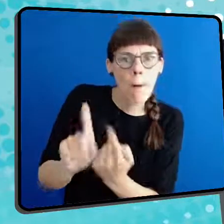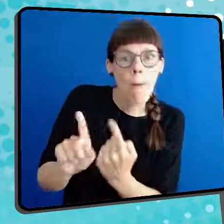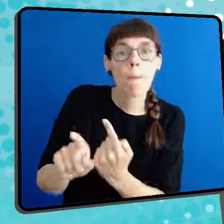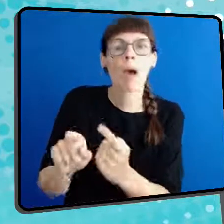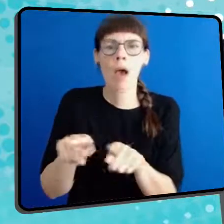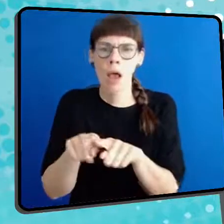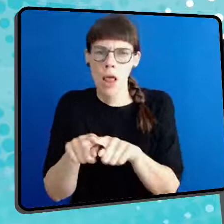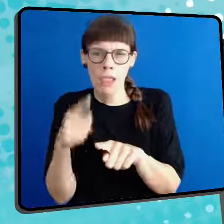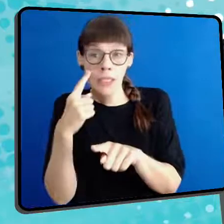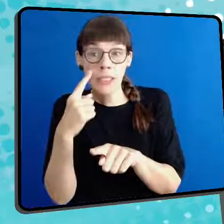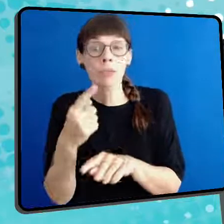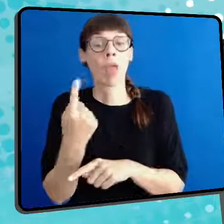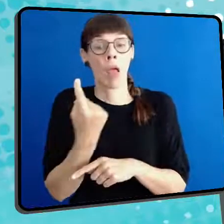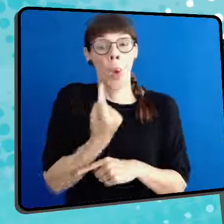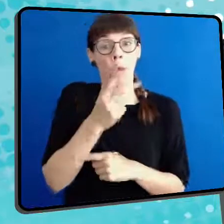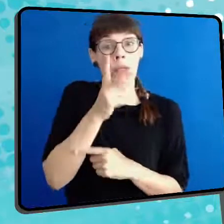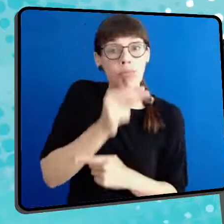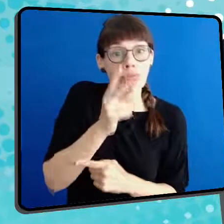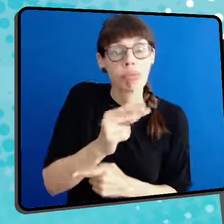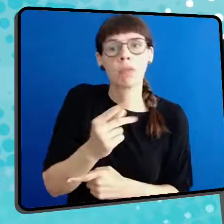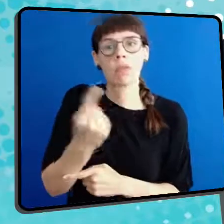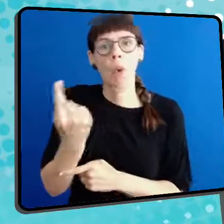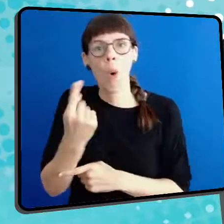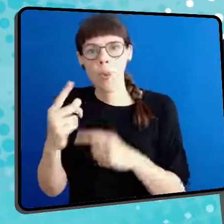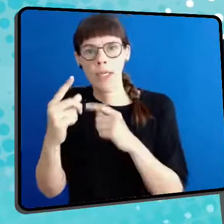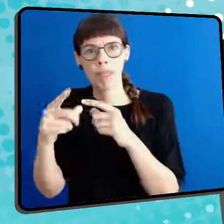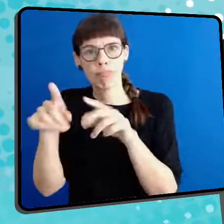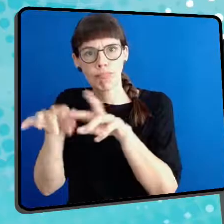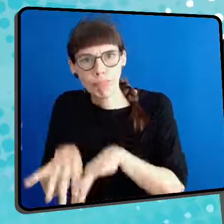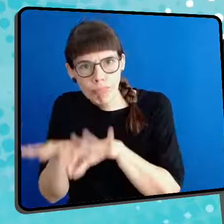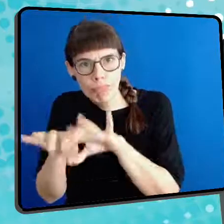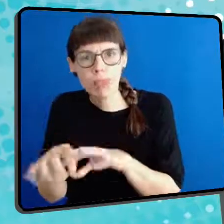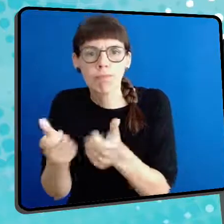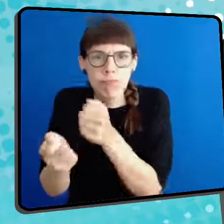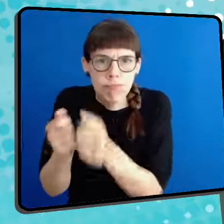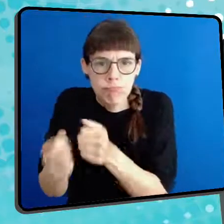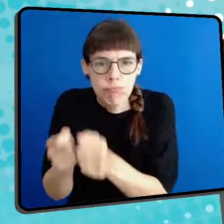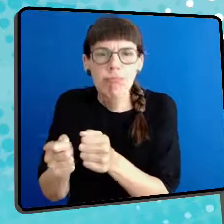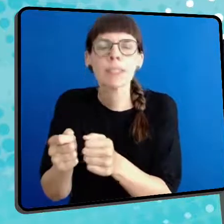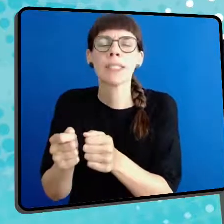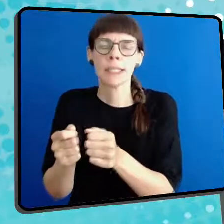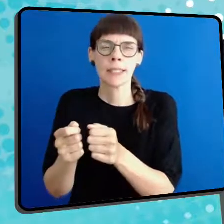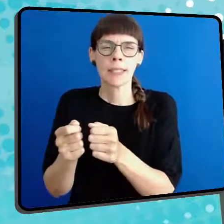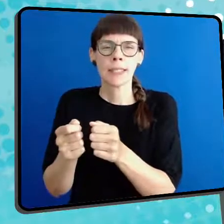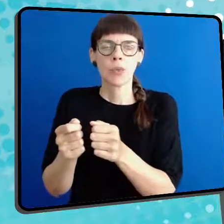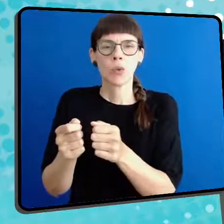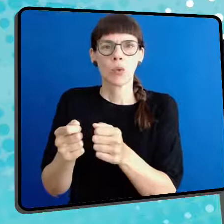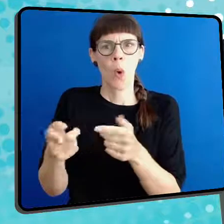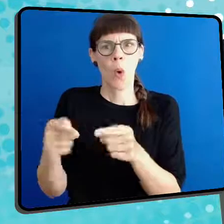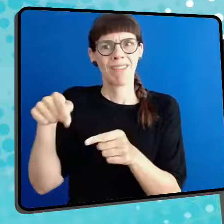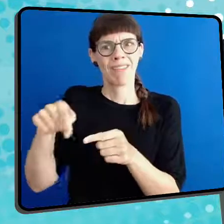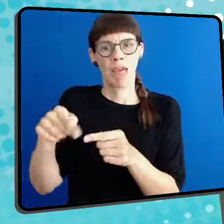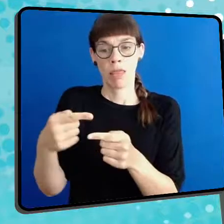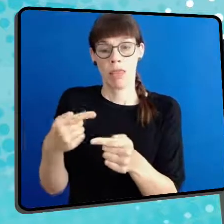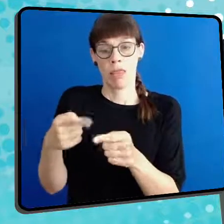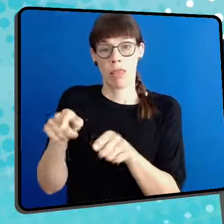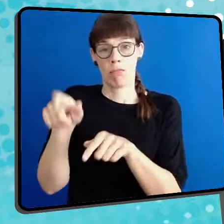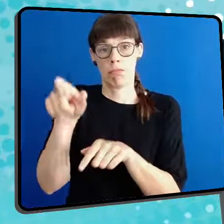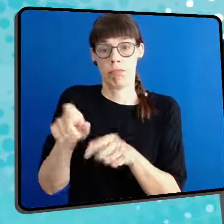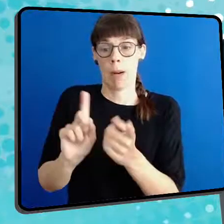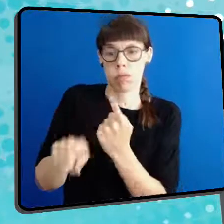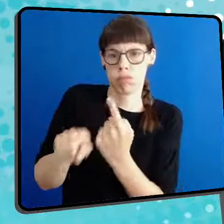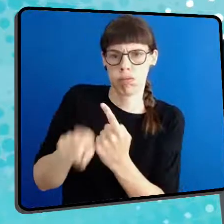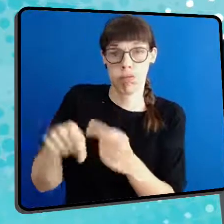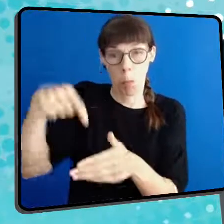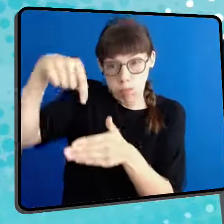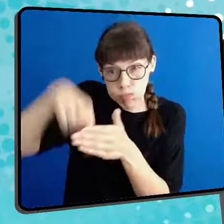speech only, text only, and the depth of your conversational assistant, where the test scenarios just